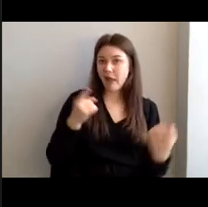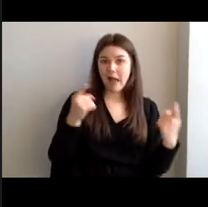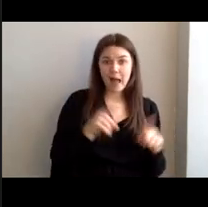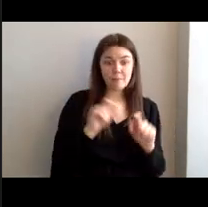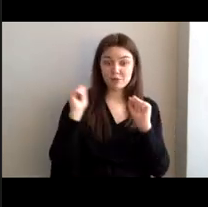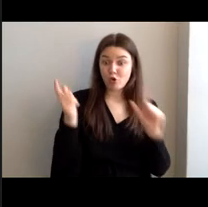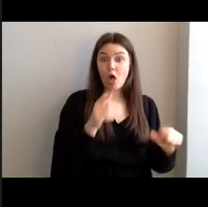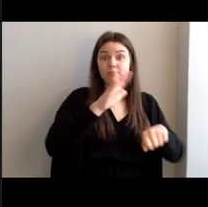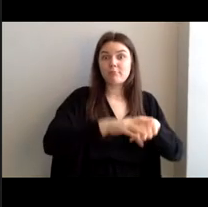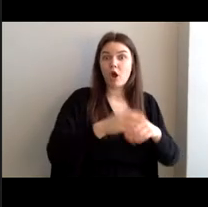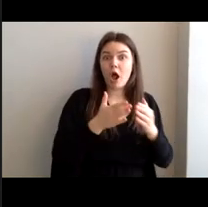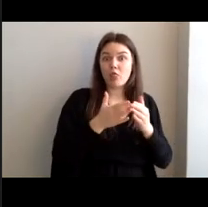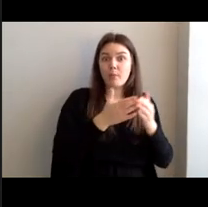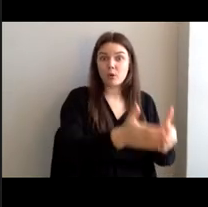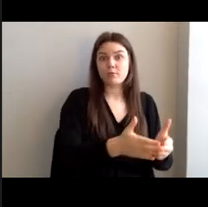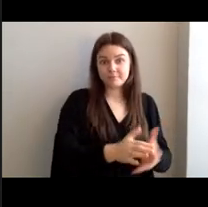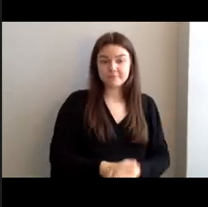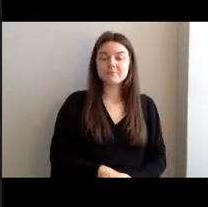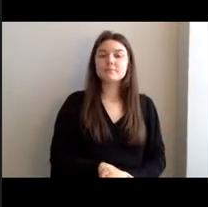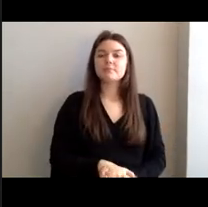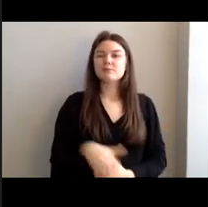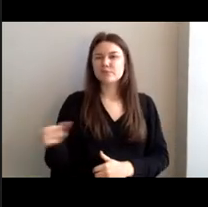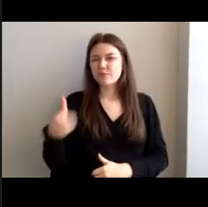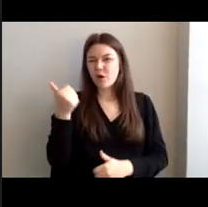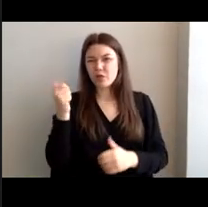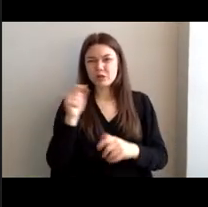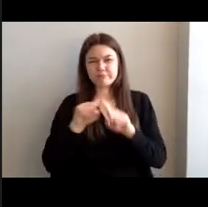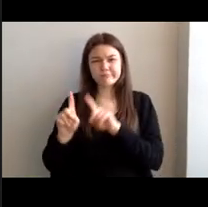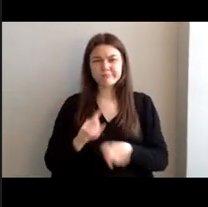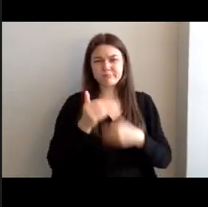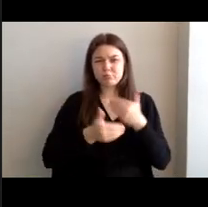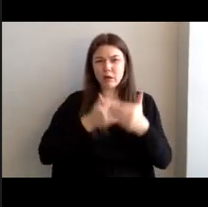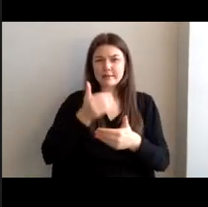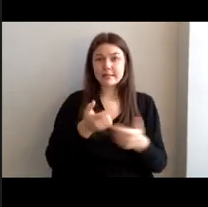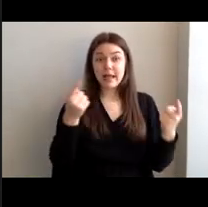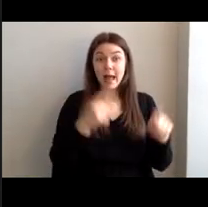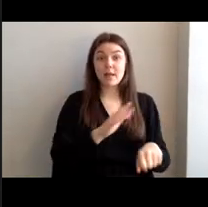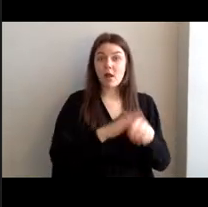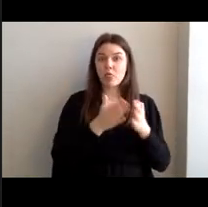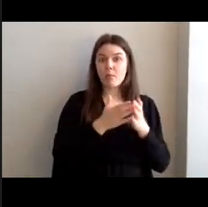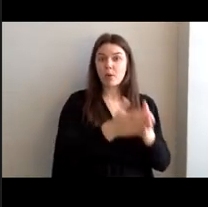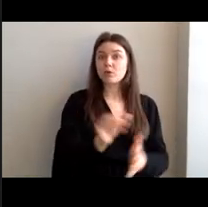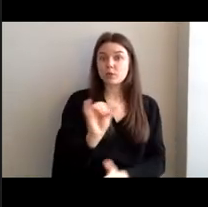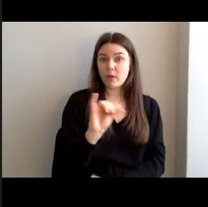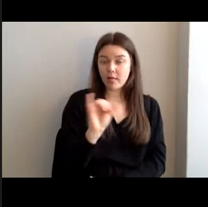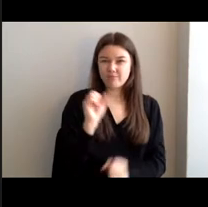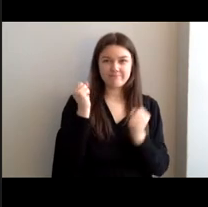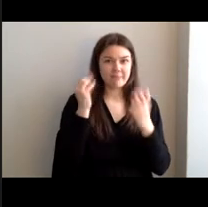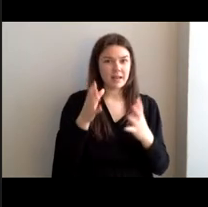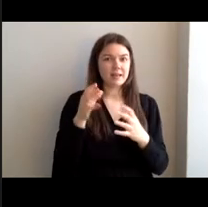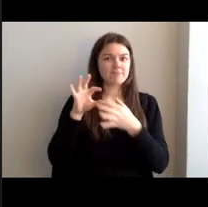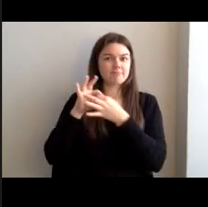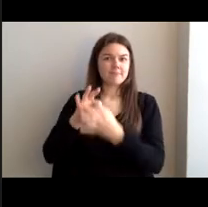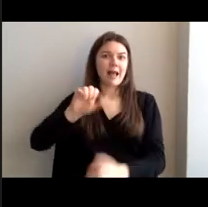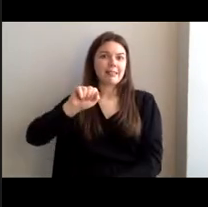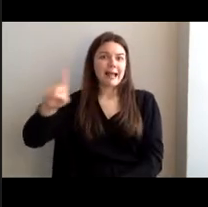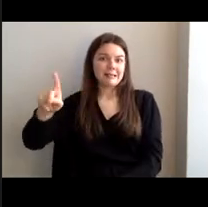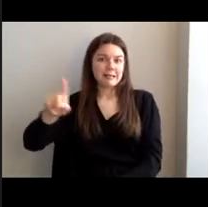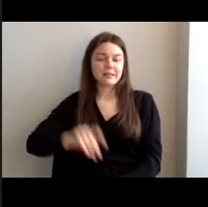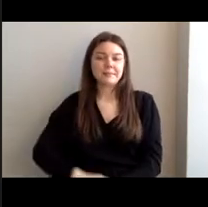sea. And there are other processes that also happen at sea as well. Lots in the Alaska area, actually. The